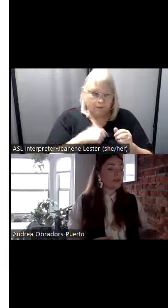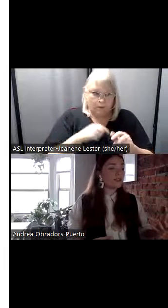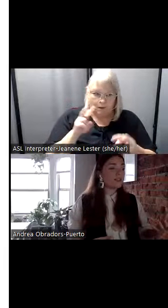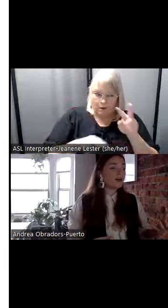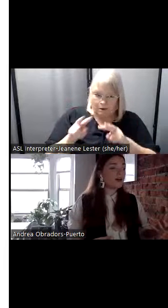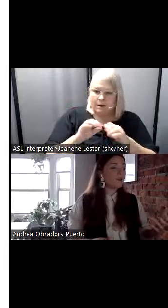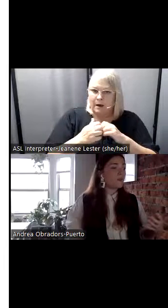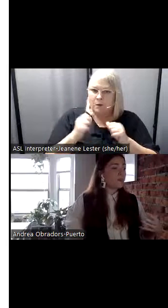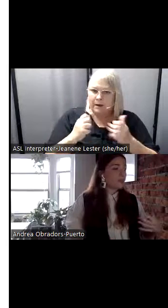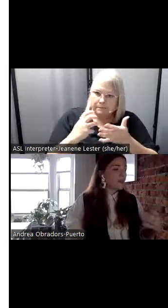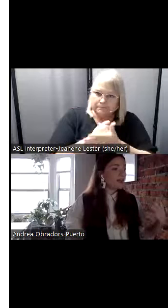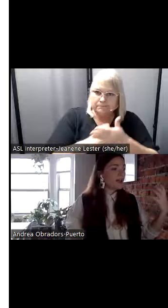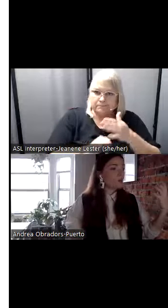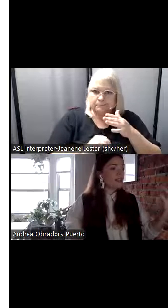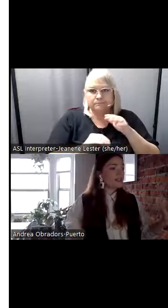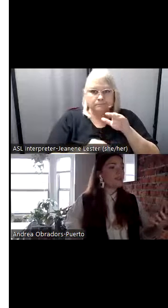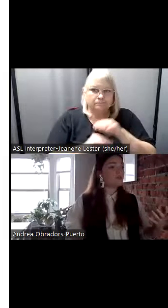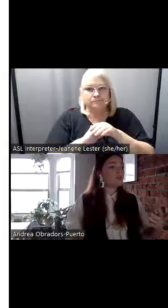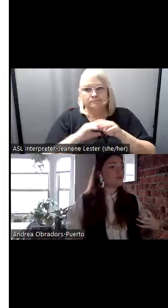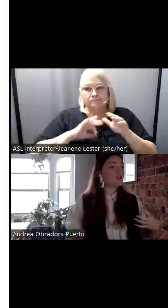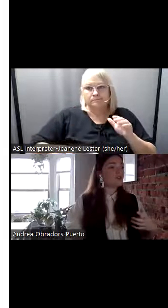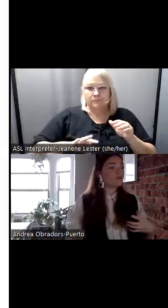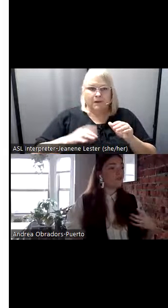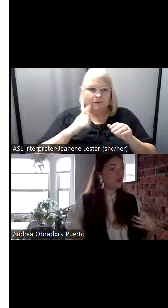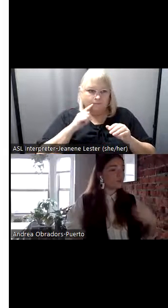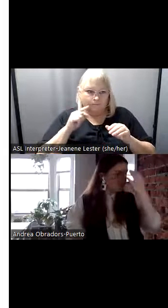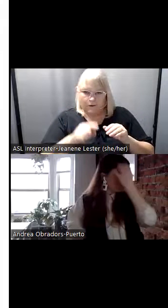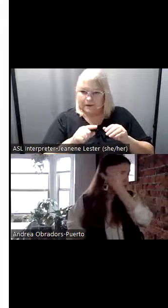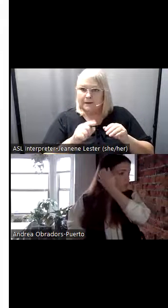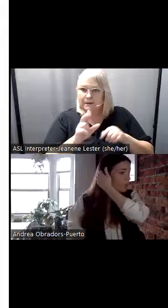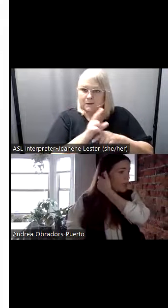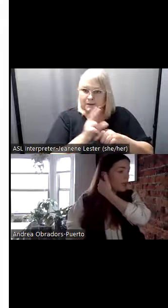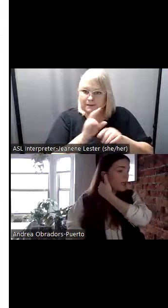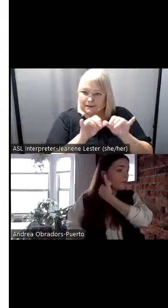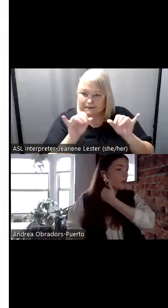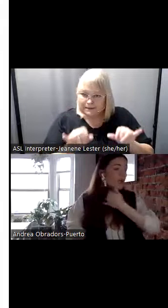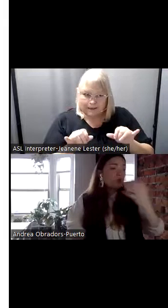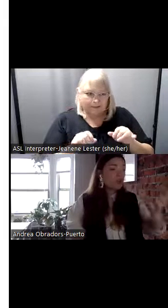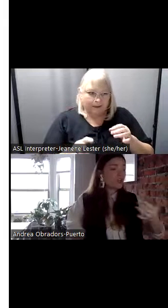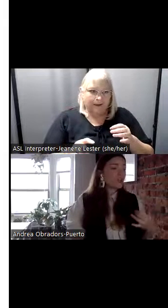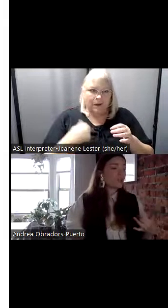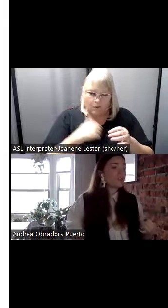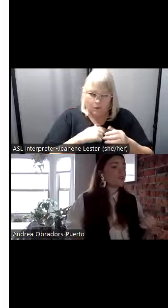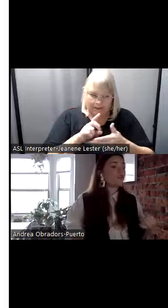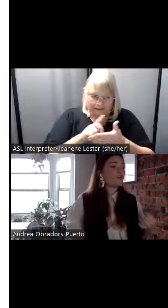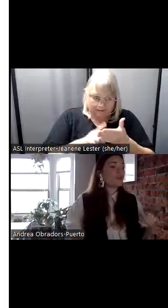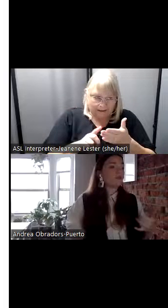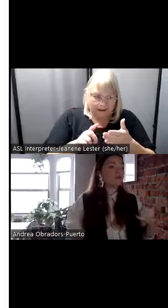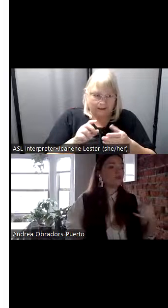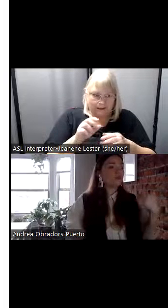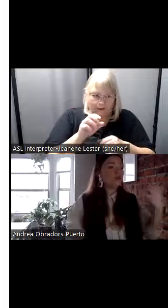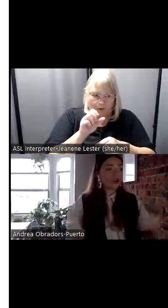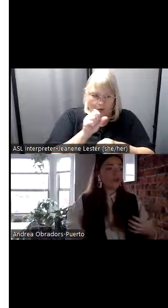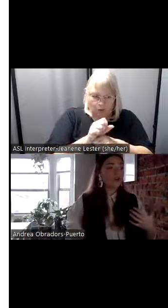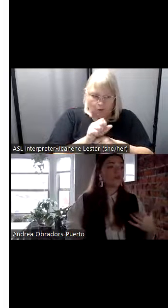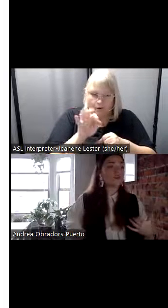to optimize that, and we design preferred workshop flow in a journey from each role